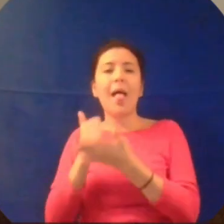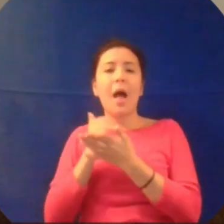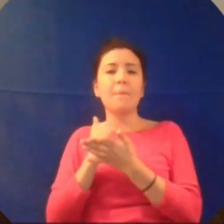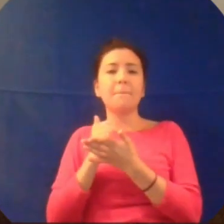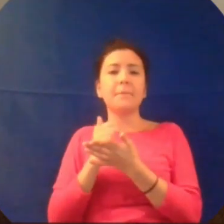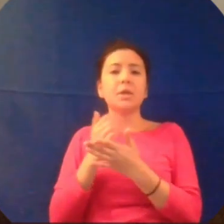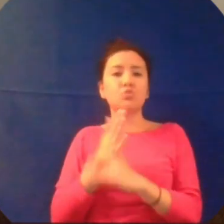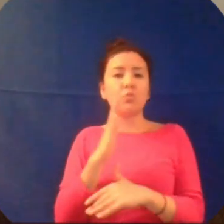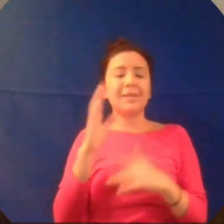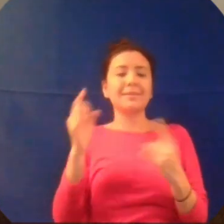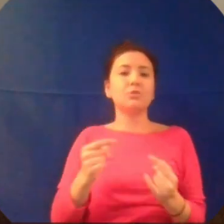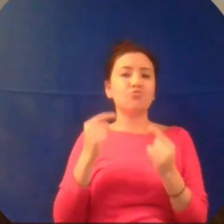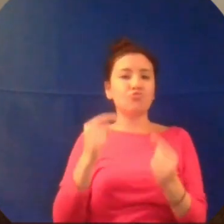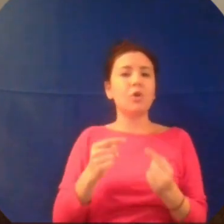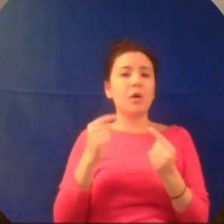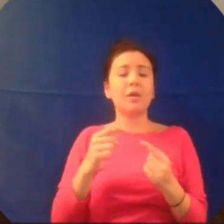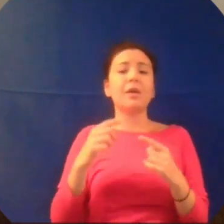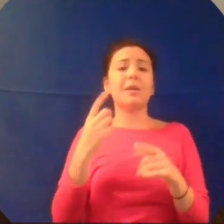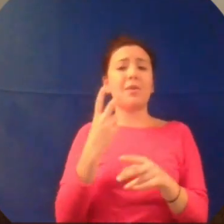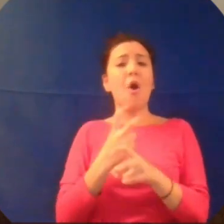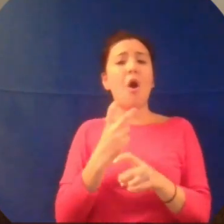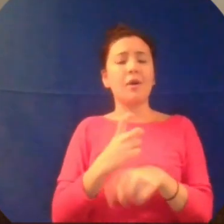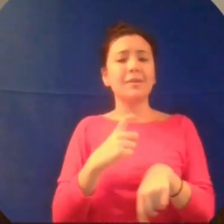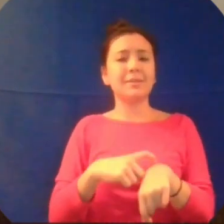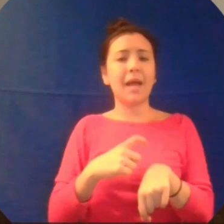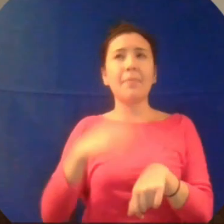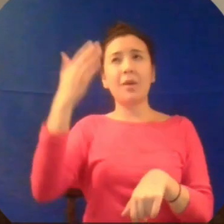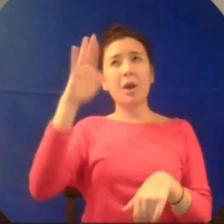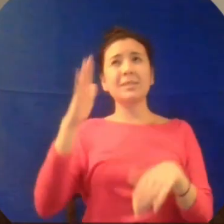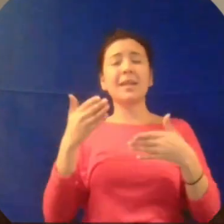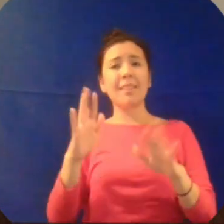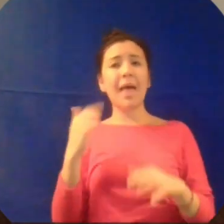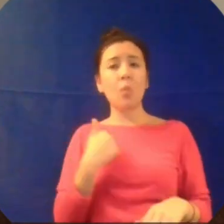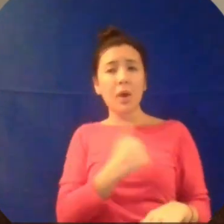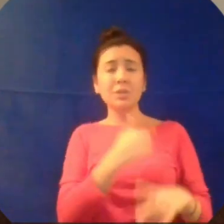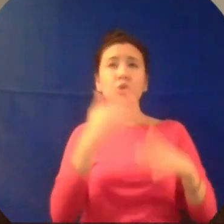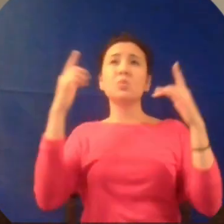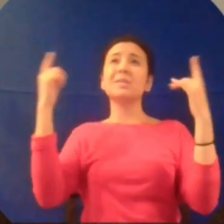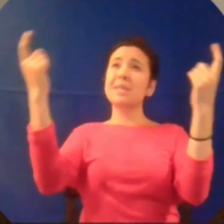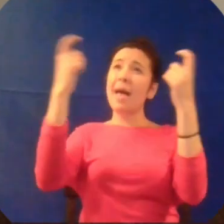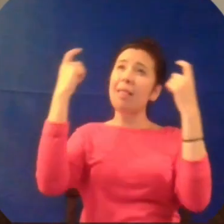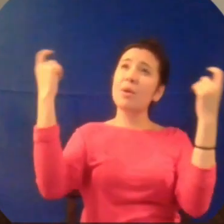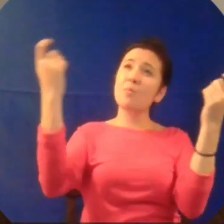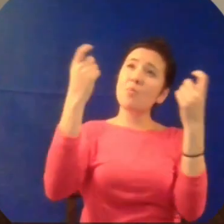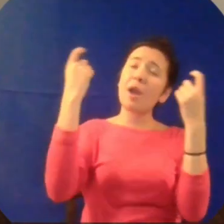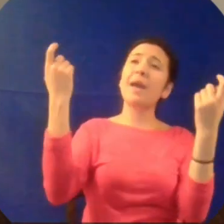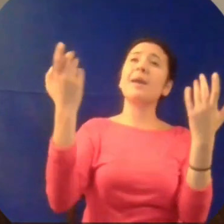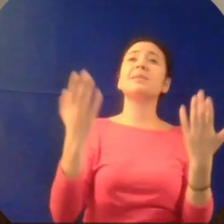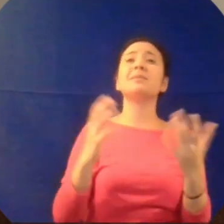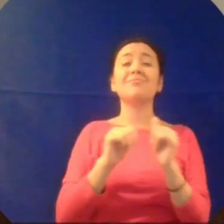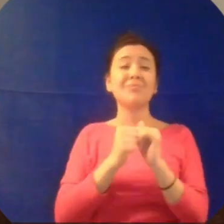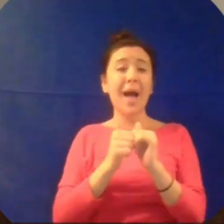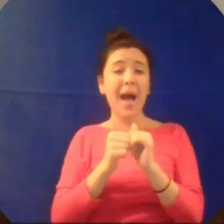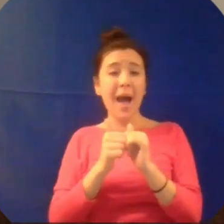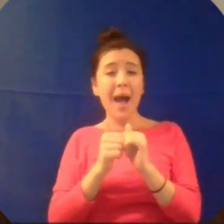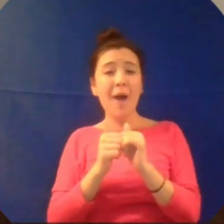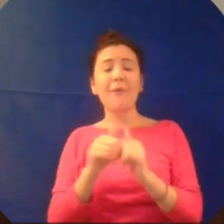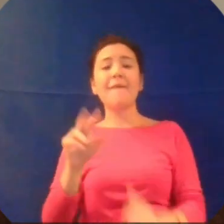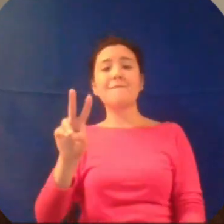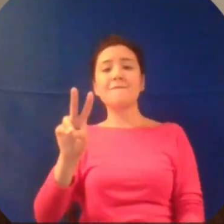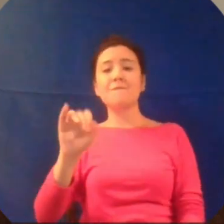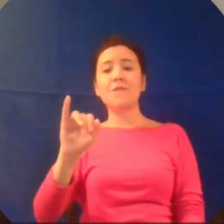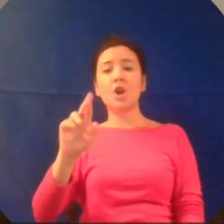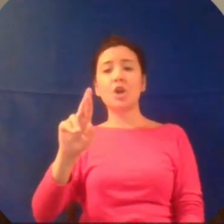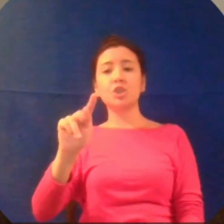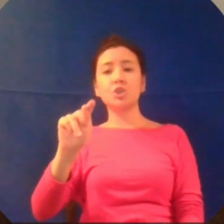We need to be thankful and thankful that God's going to allow us to once again celebrate, maybe in a virtual way, the celebration of Christmas this